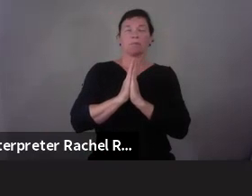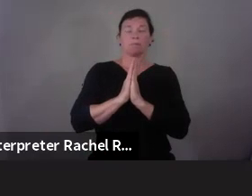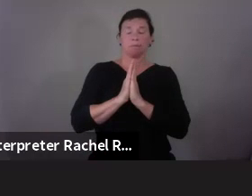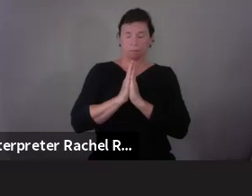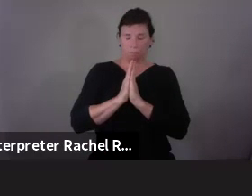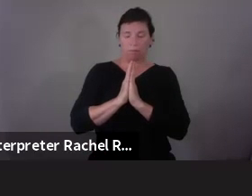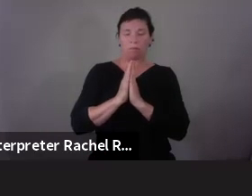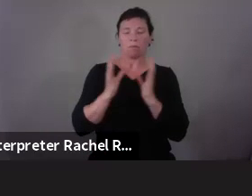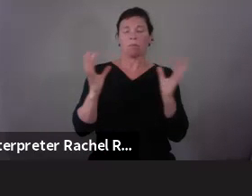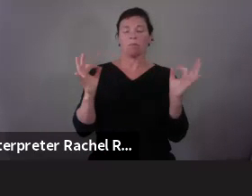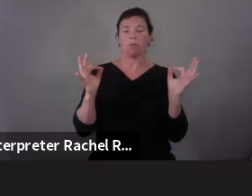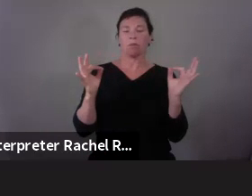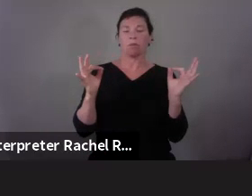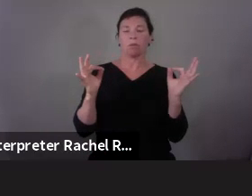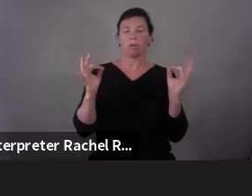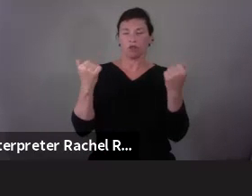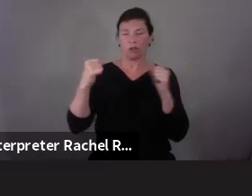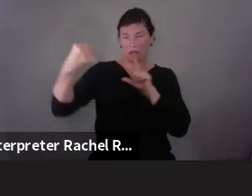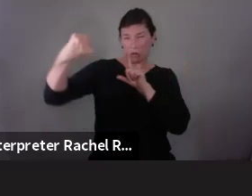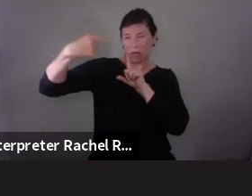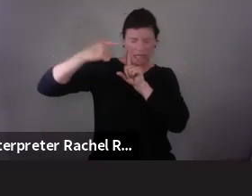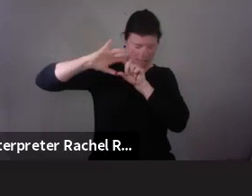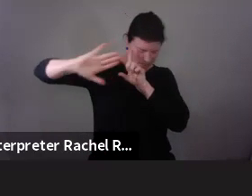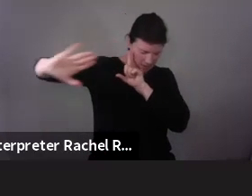to get away from the tripwire.